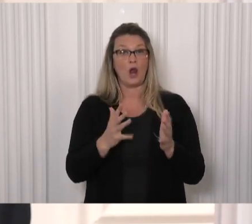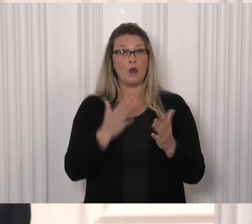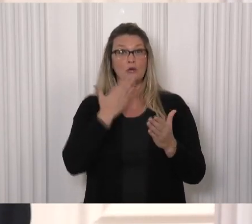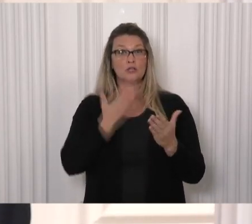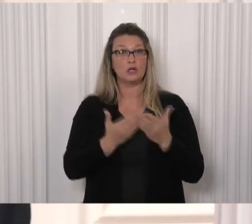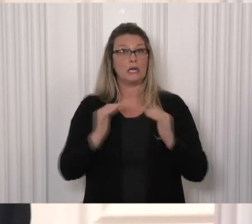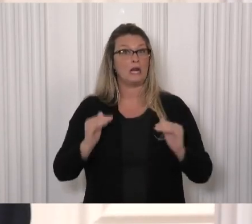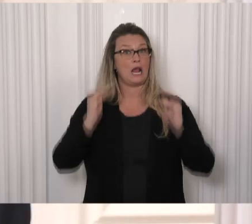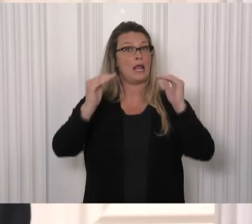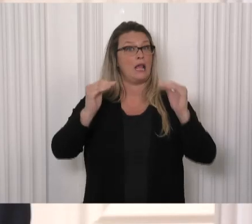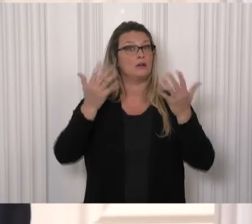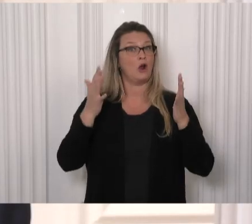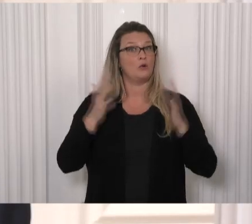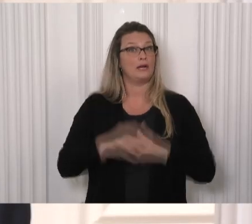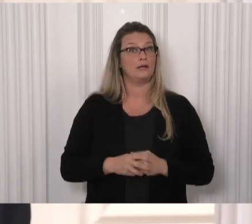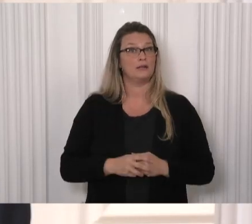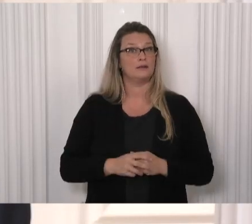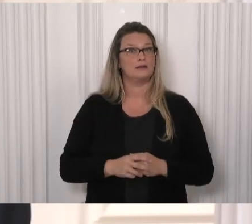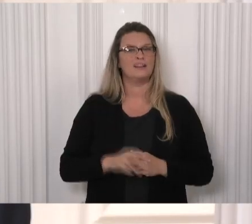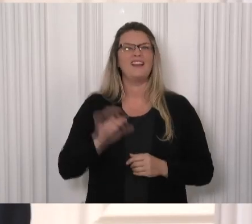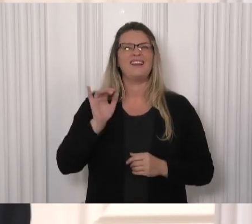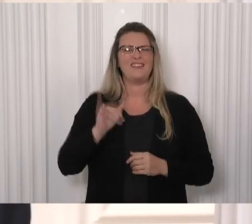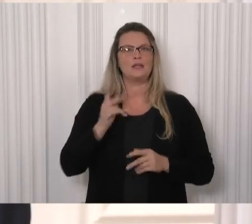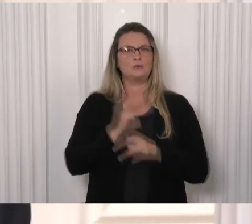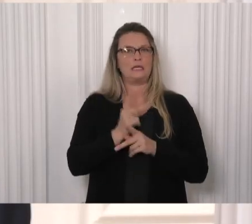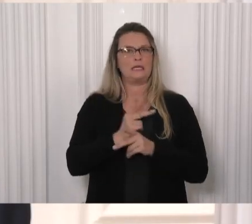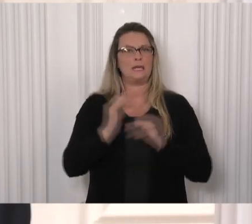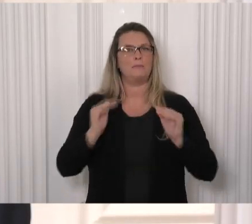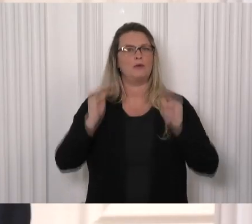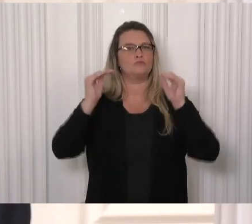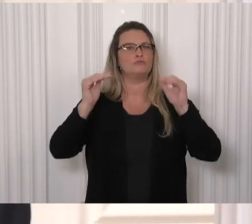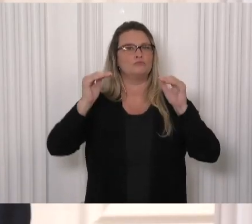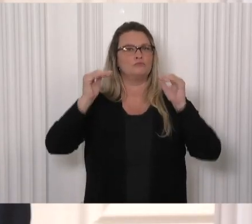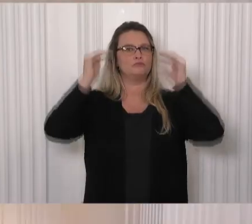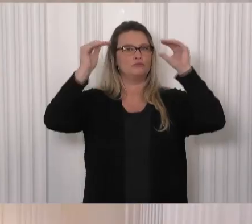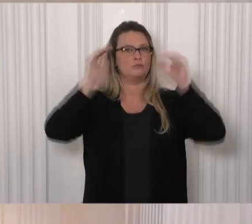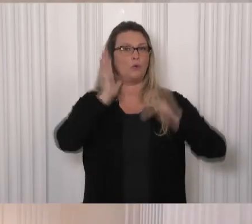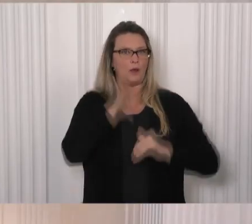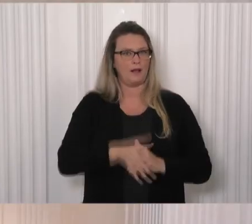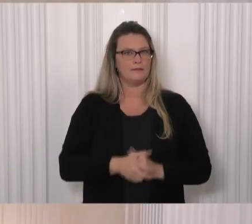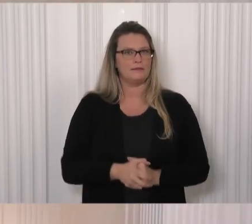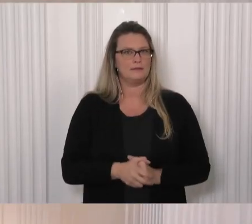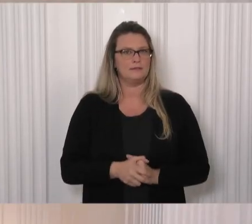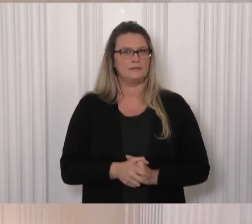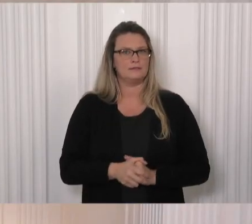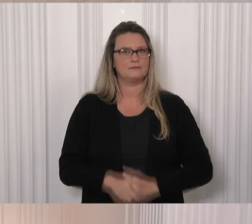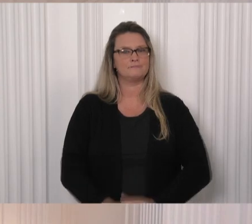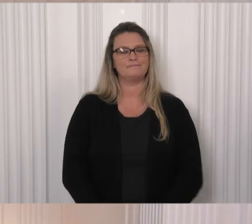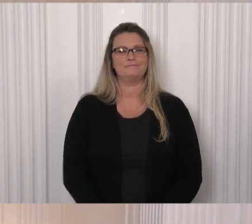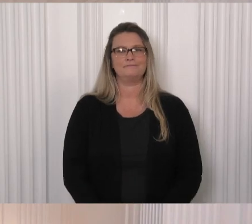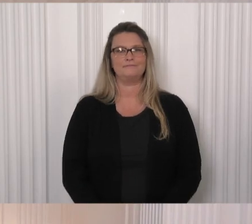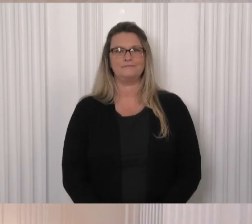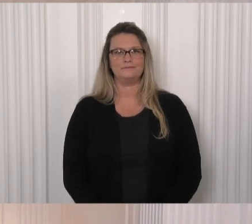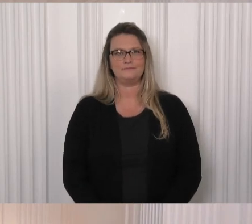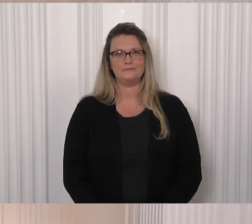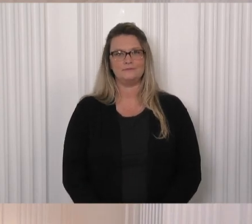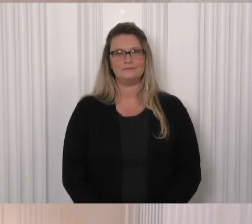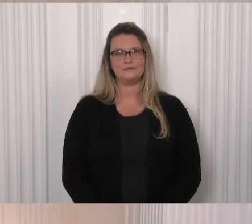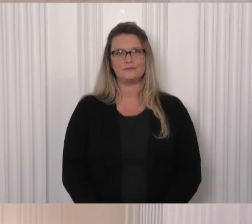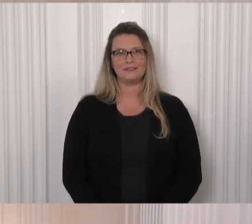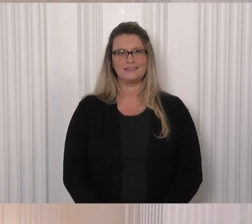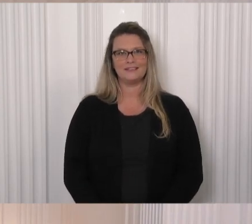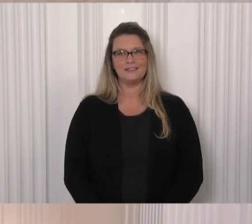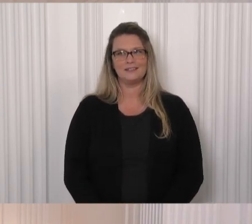So at the end of the day, that's what we're going to keep on doing. Okay, thank you, Anthony. Up next,